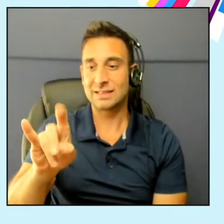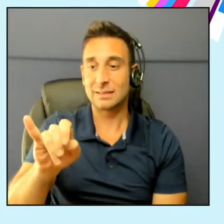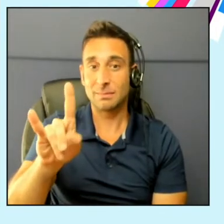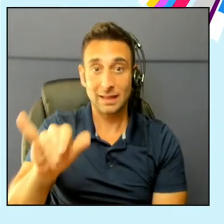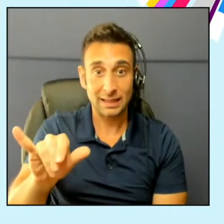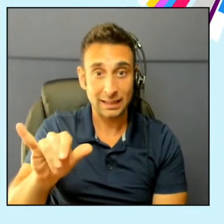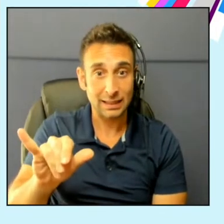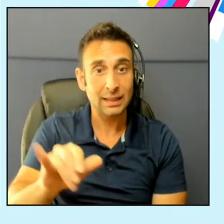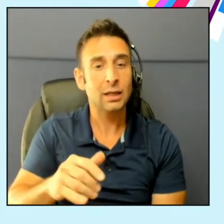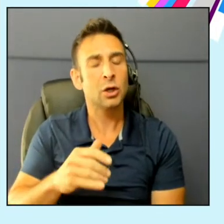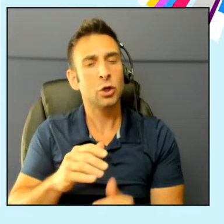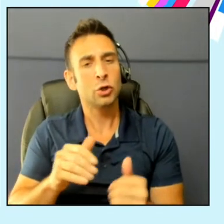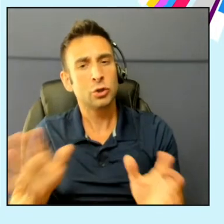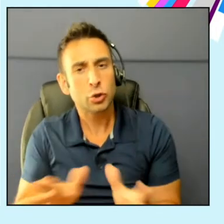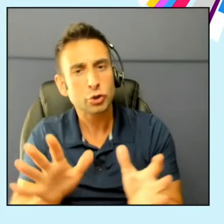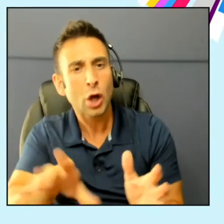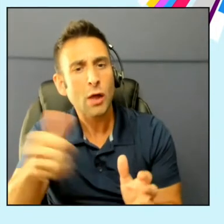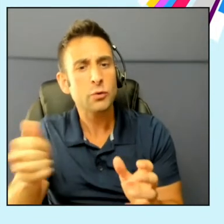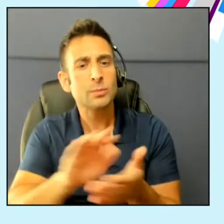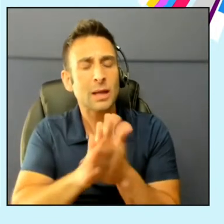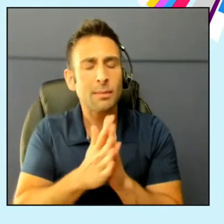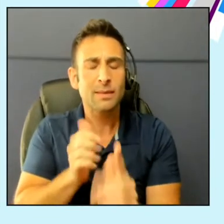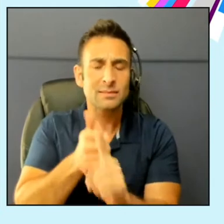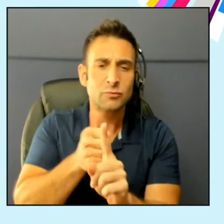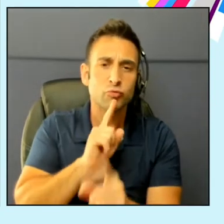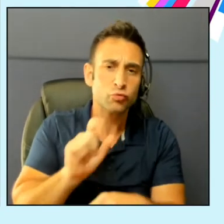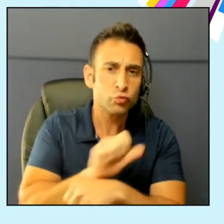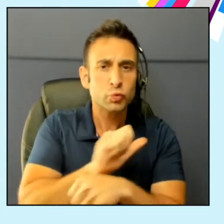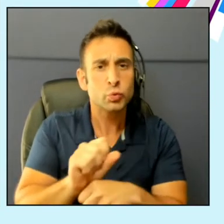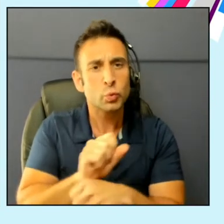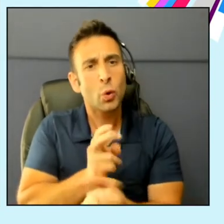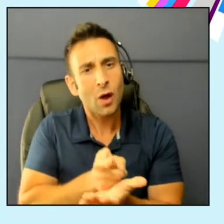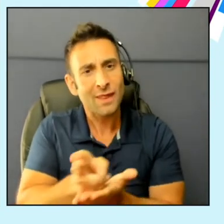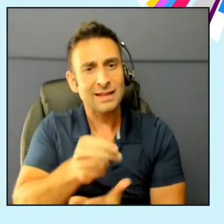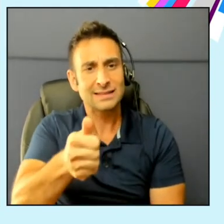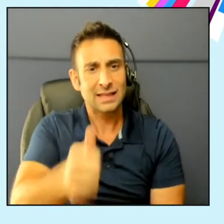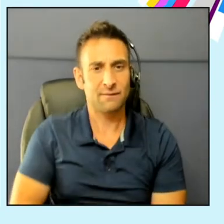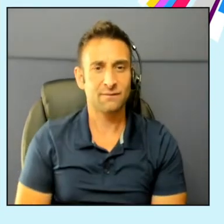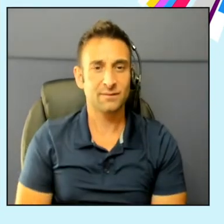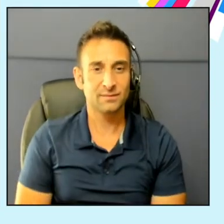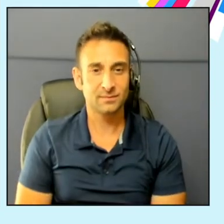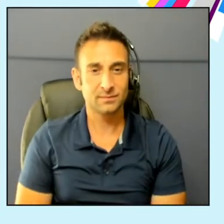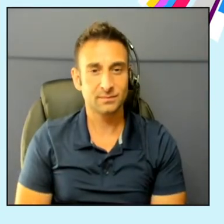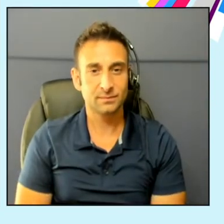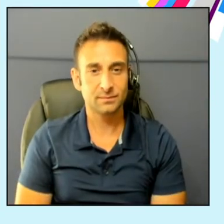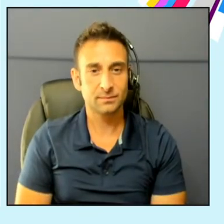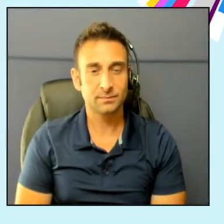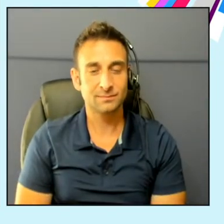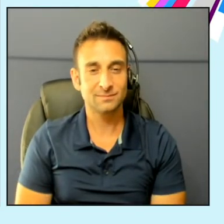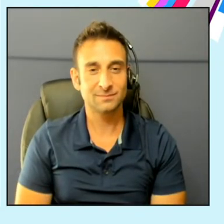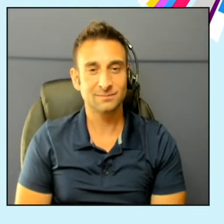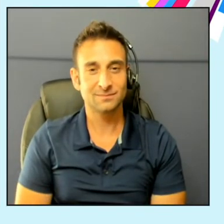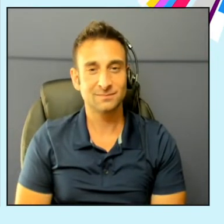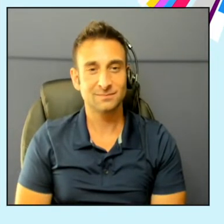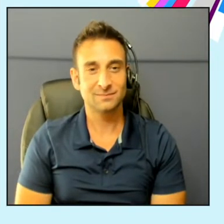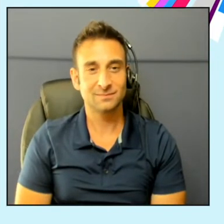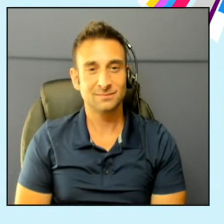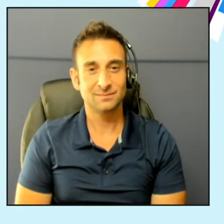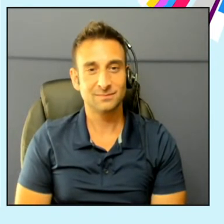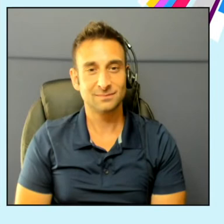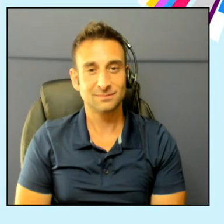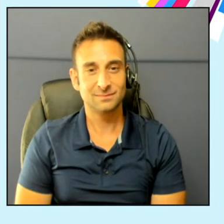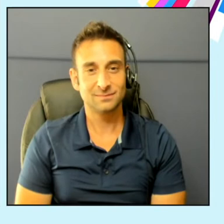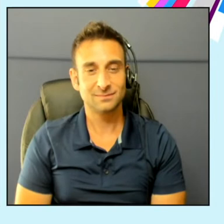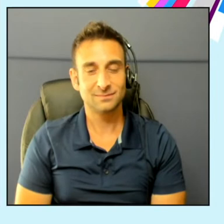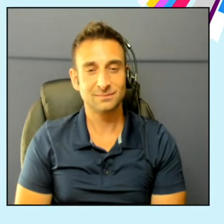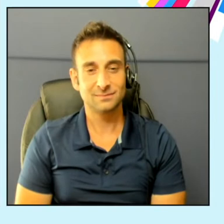true, authentic selves every day. Essere visibili è importante per essere se stessi pienamente,